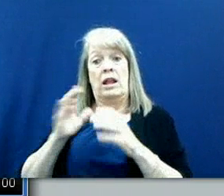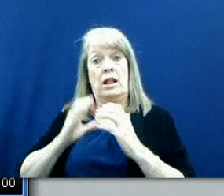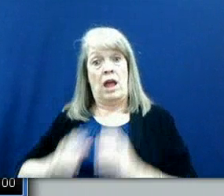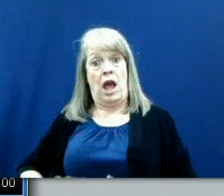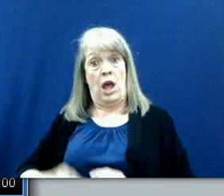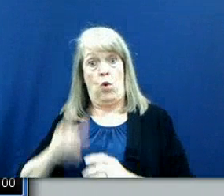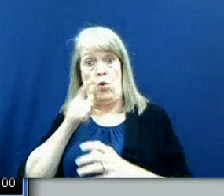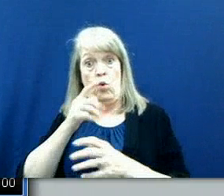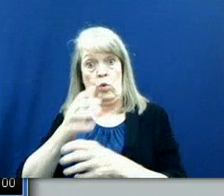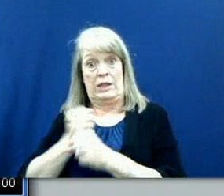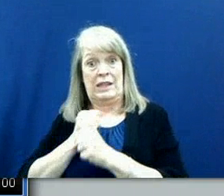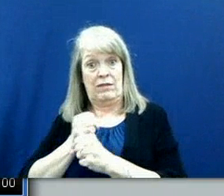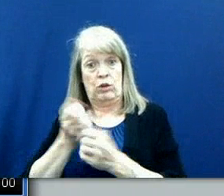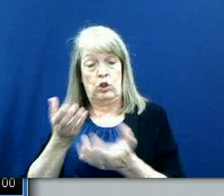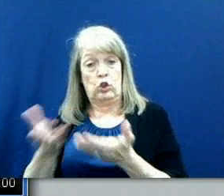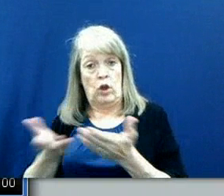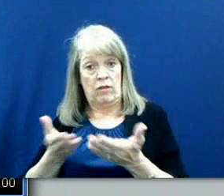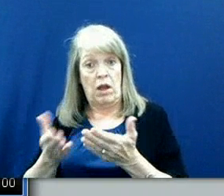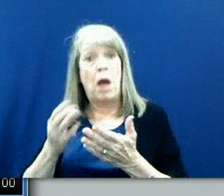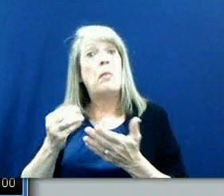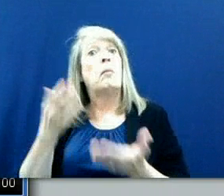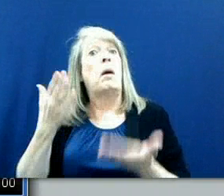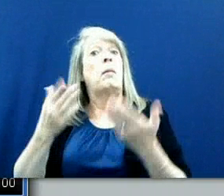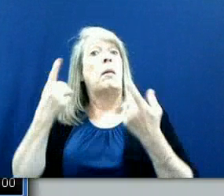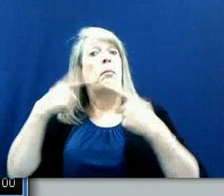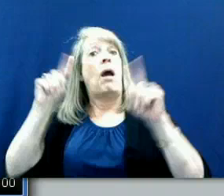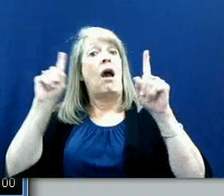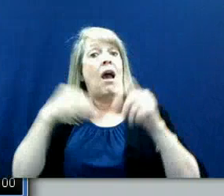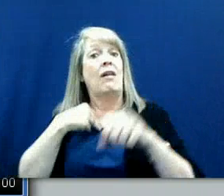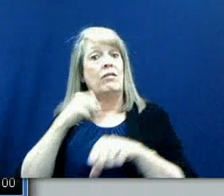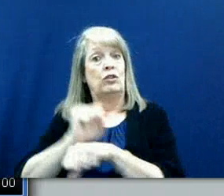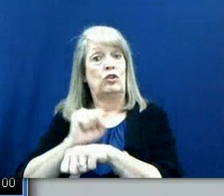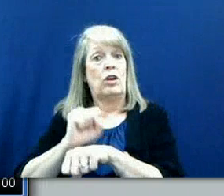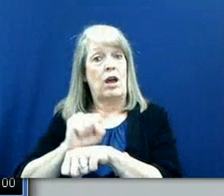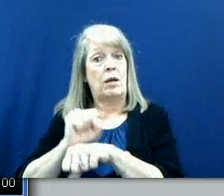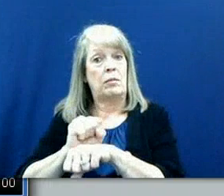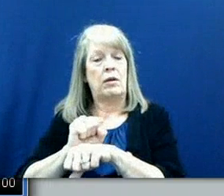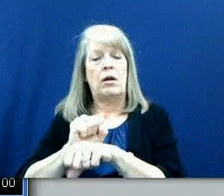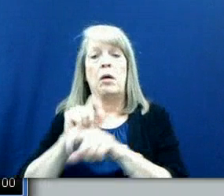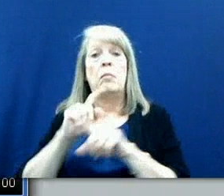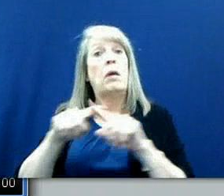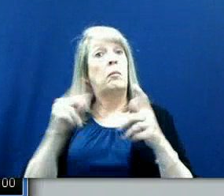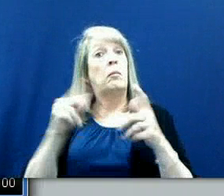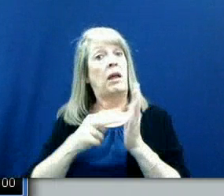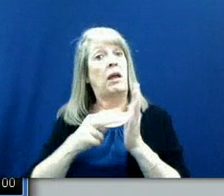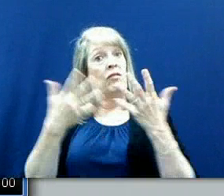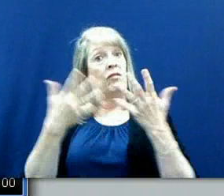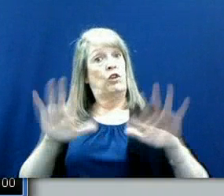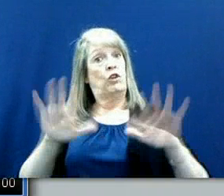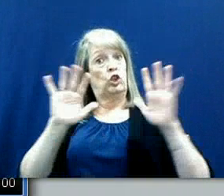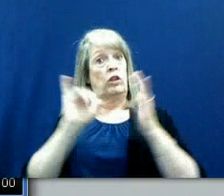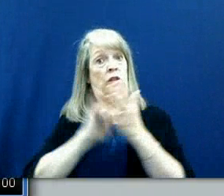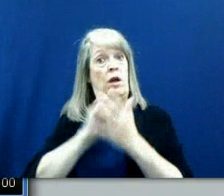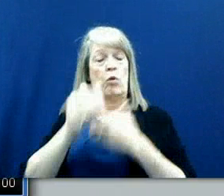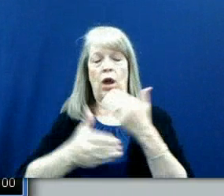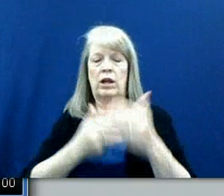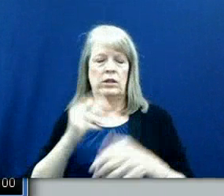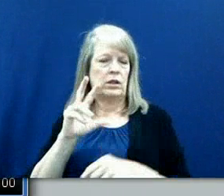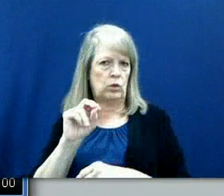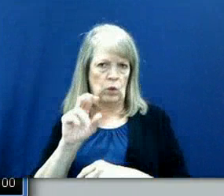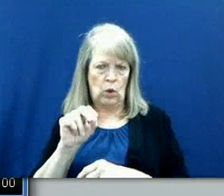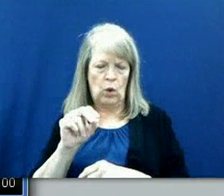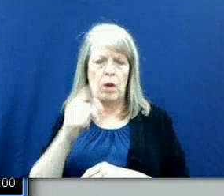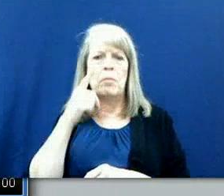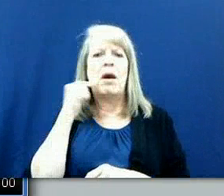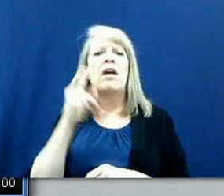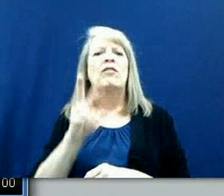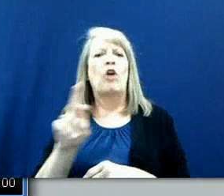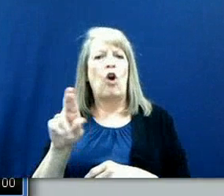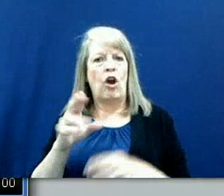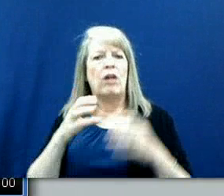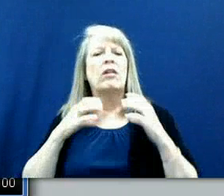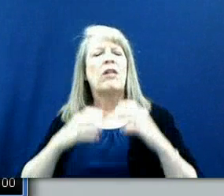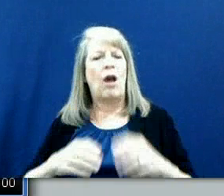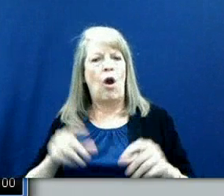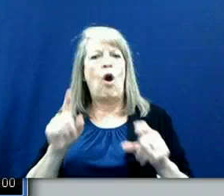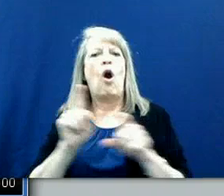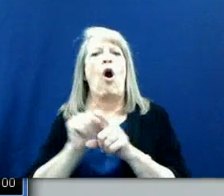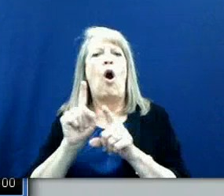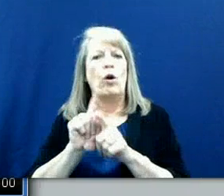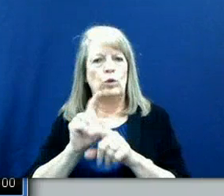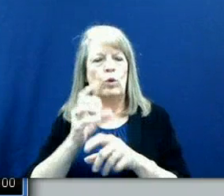services and may obtain employment. The process does not end there, however, since VR clients also often